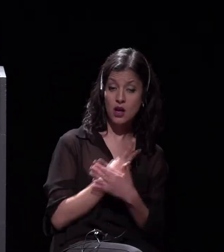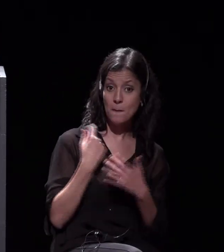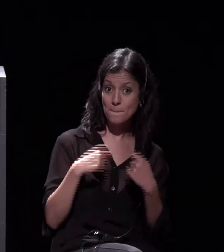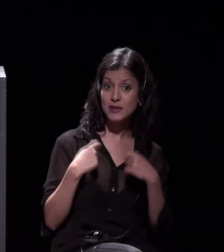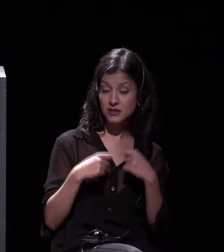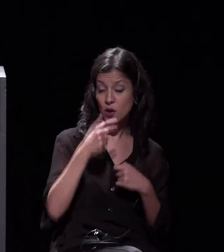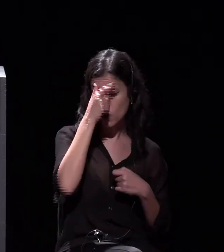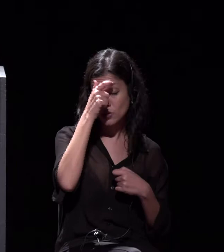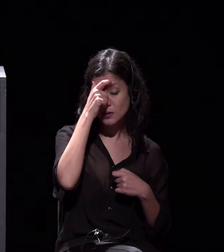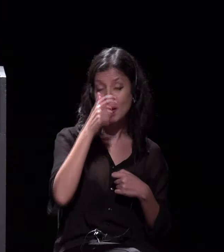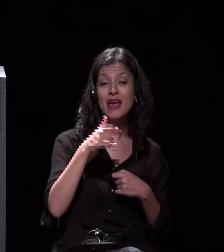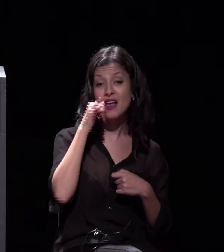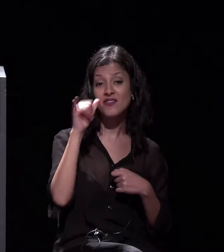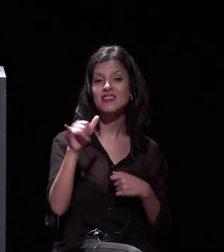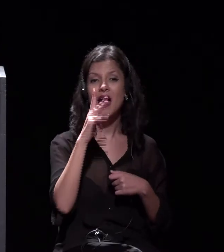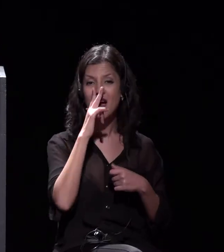However,